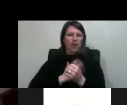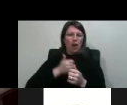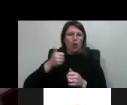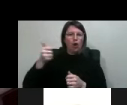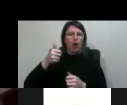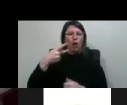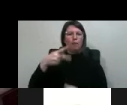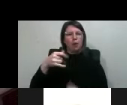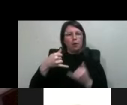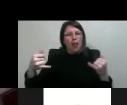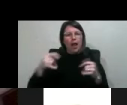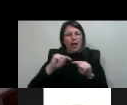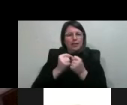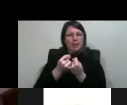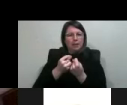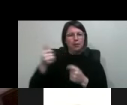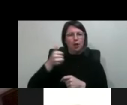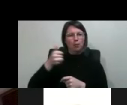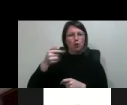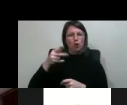team.